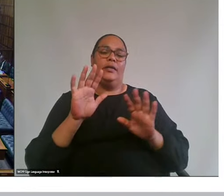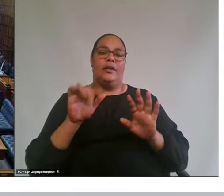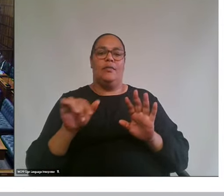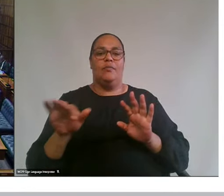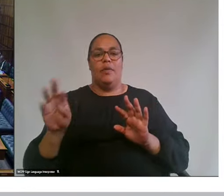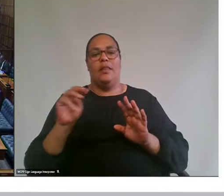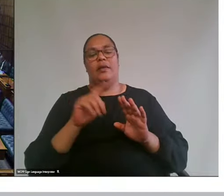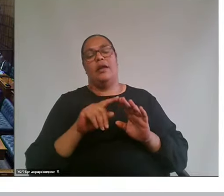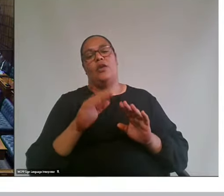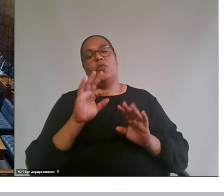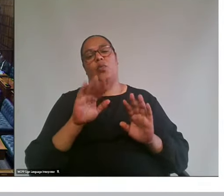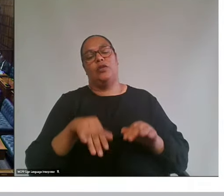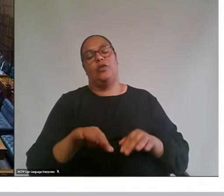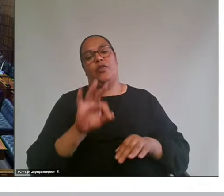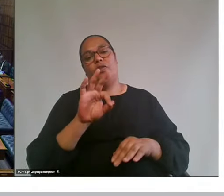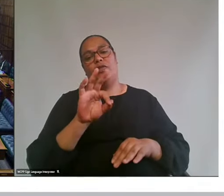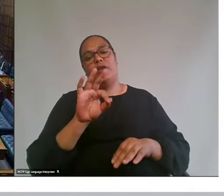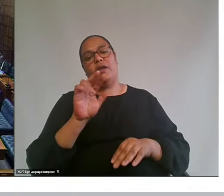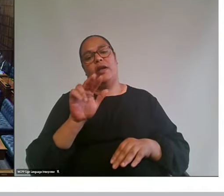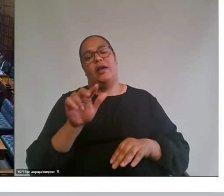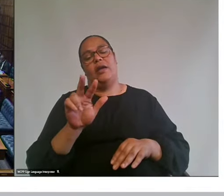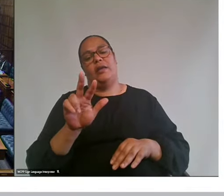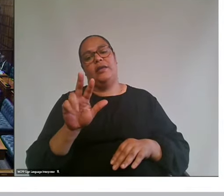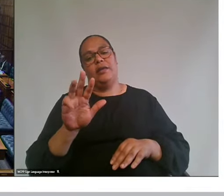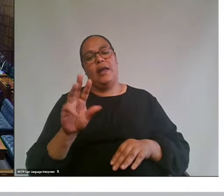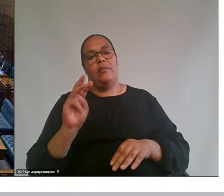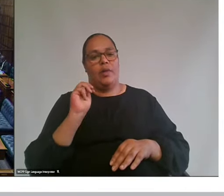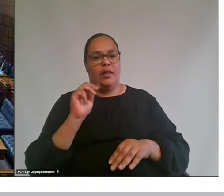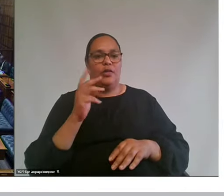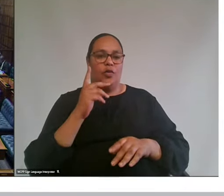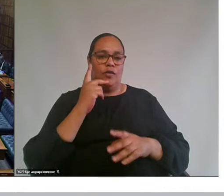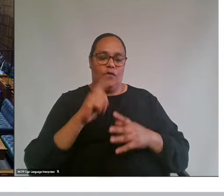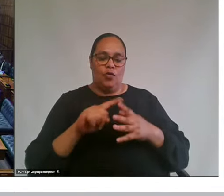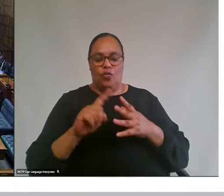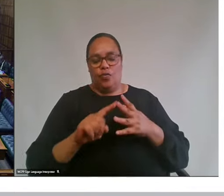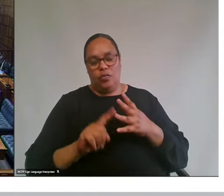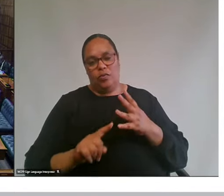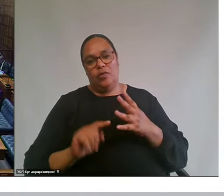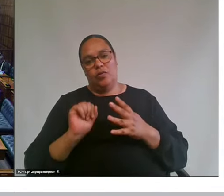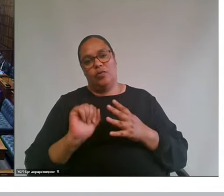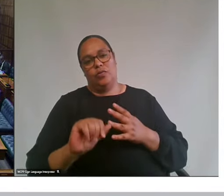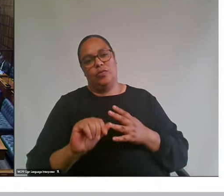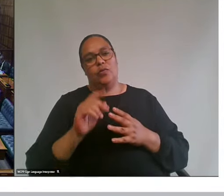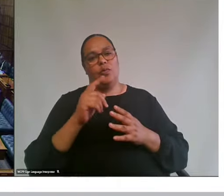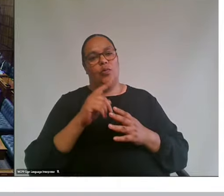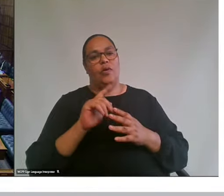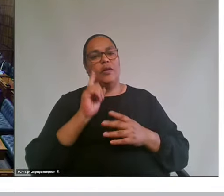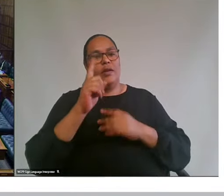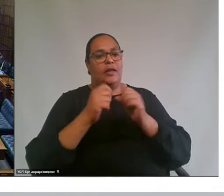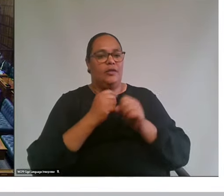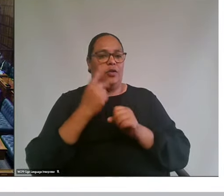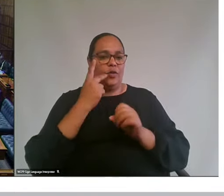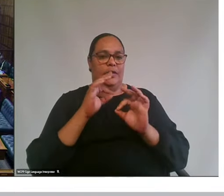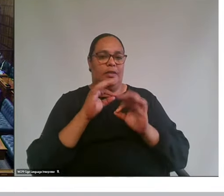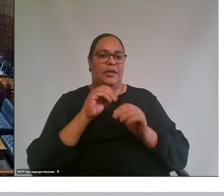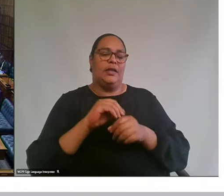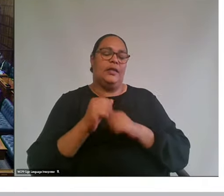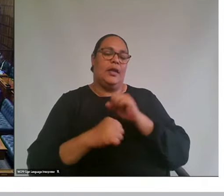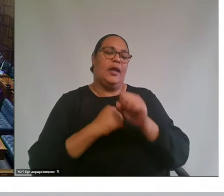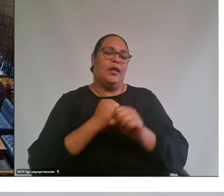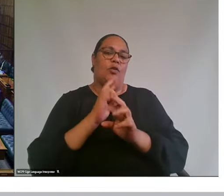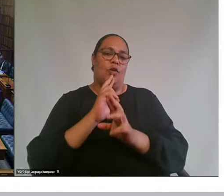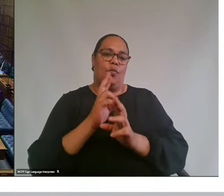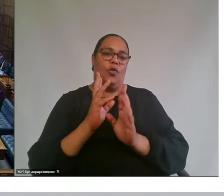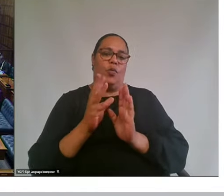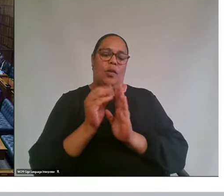west coast is 389 million so there's quite a you know if you're looking at the and next year you will see this in our annual report I will